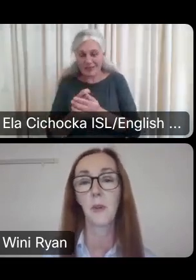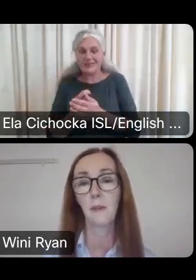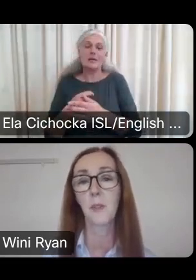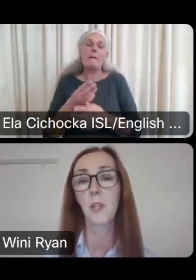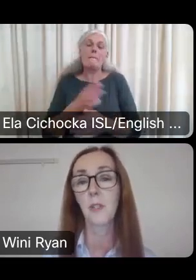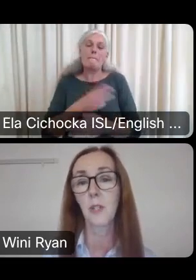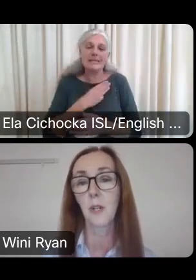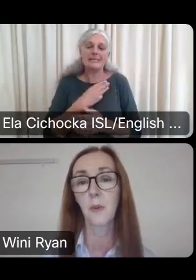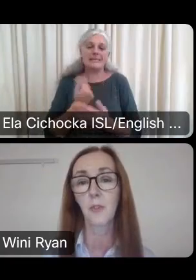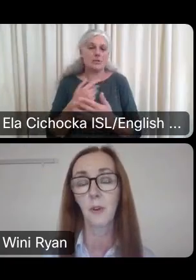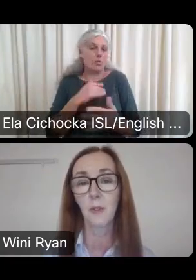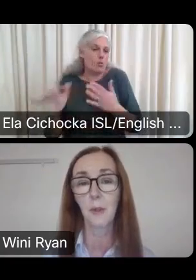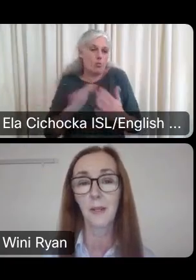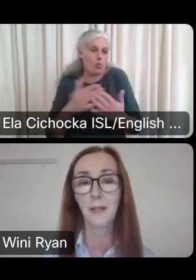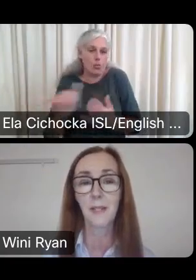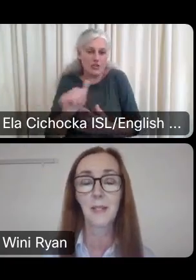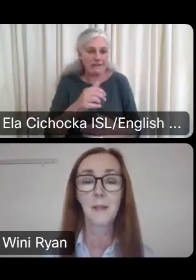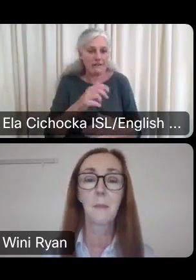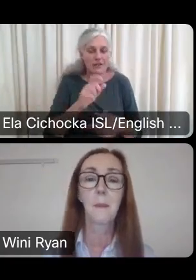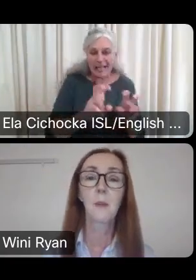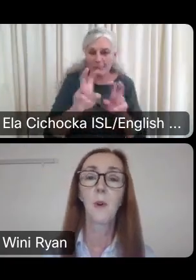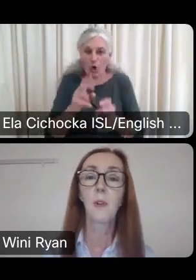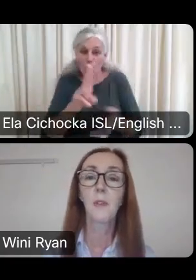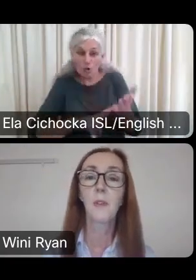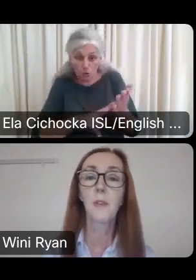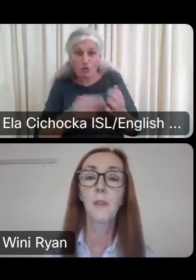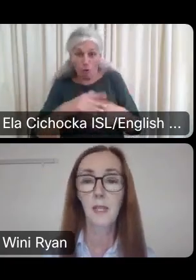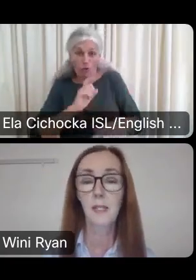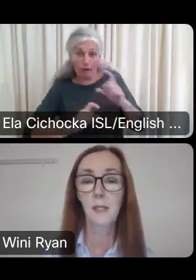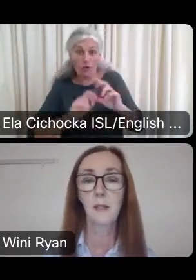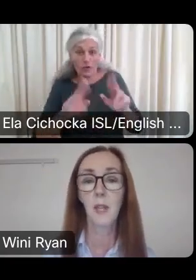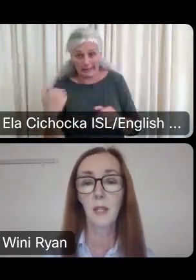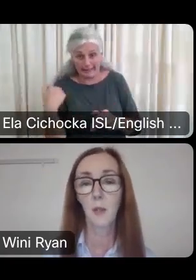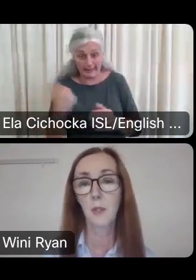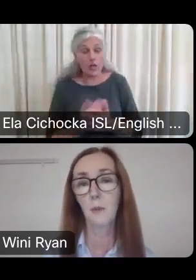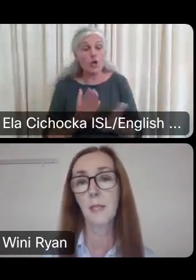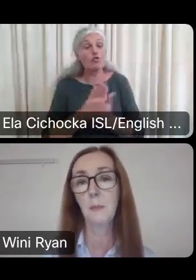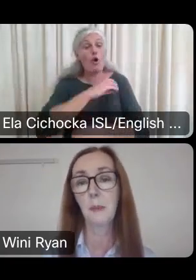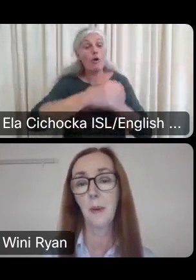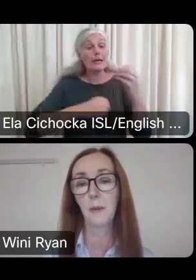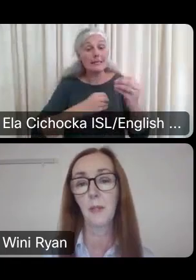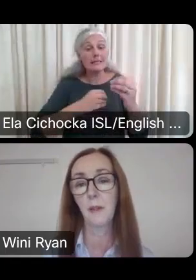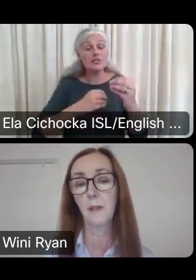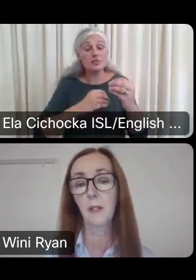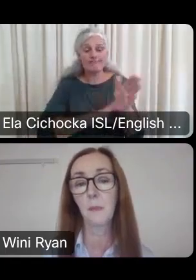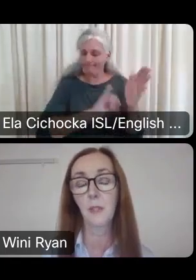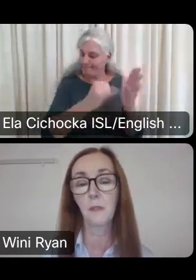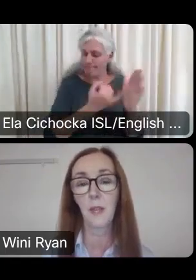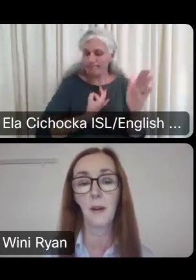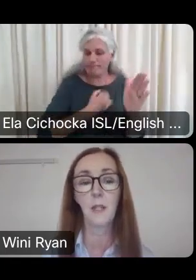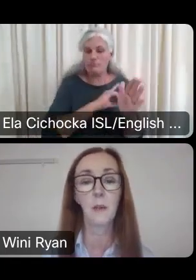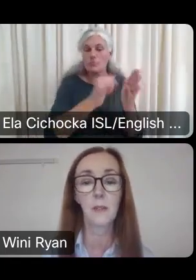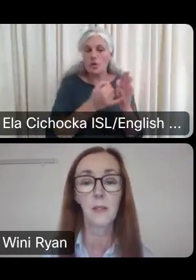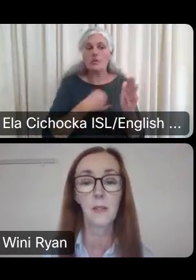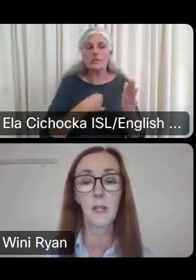substitute whichever term you're most comfortable with. So all three organisations have signed up to ask people about their experience of